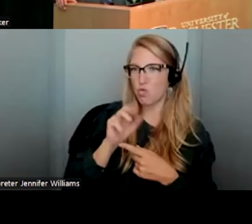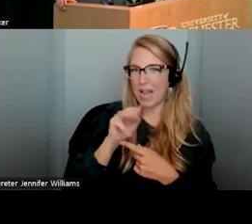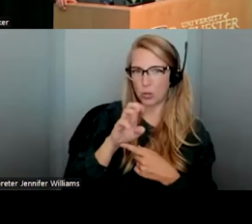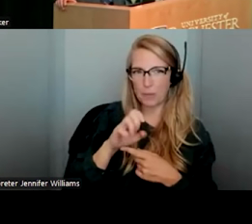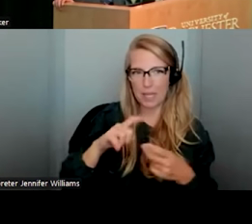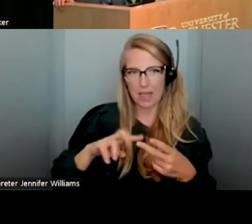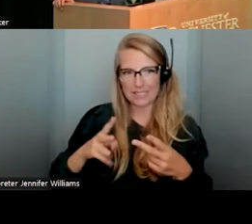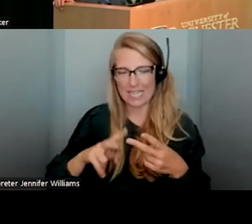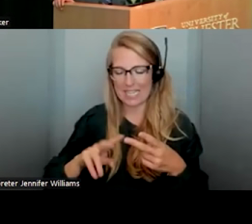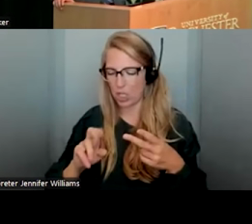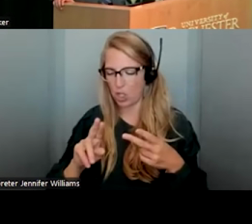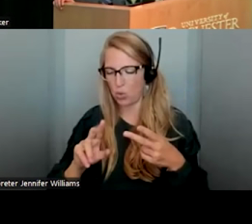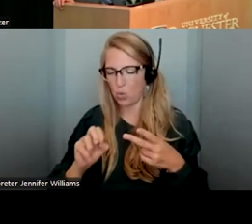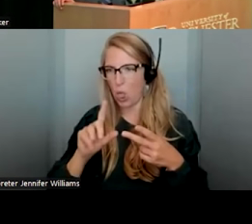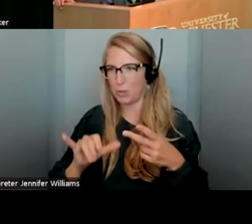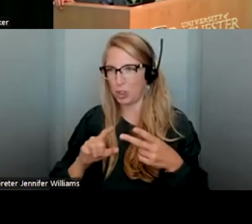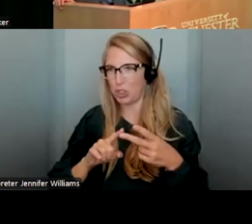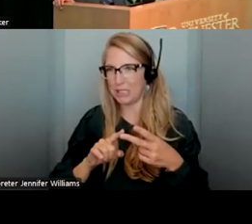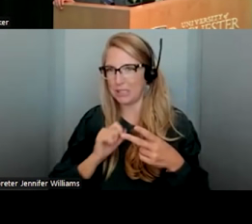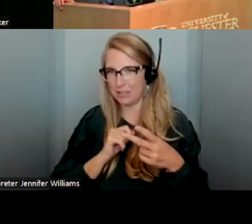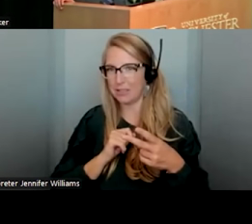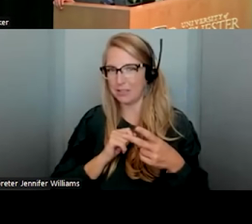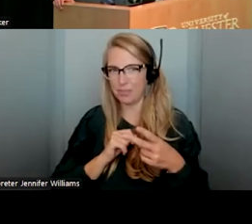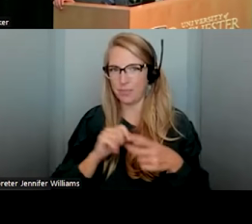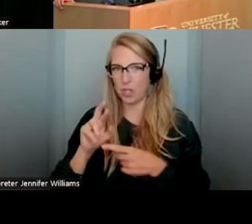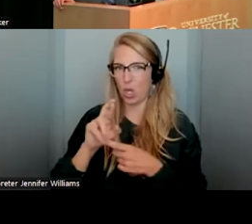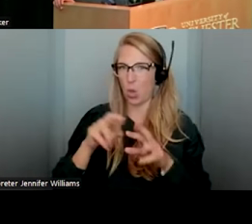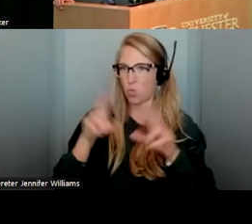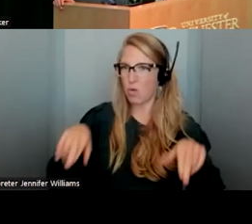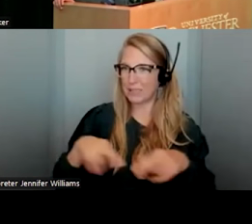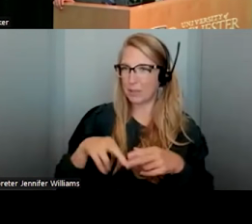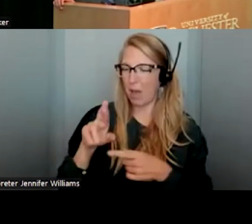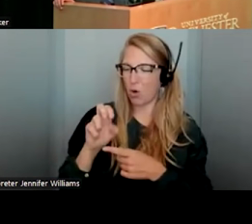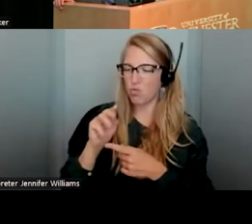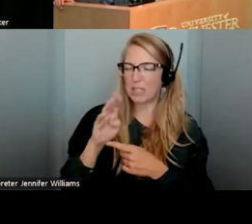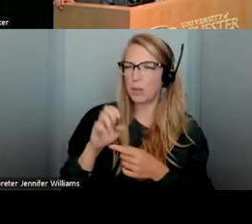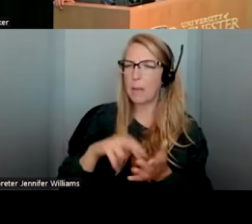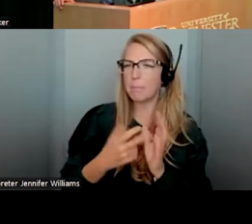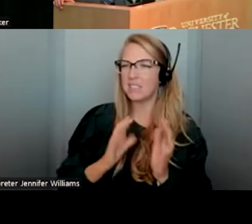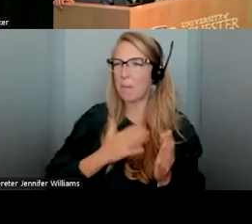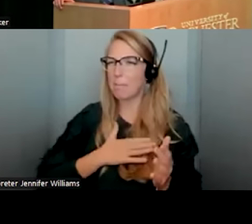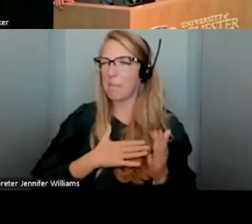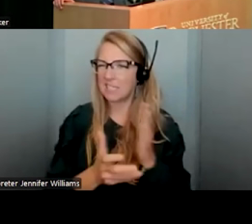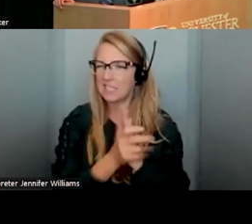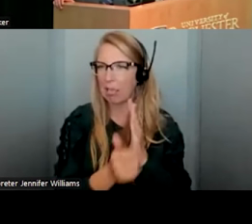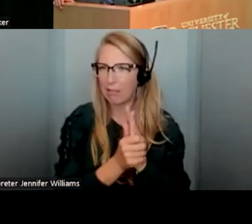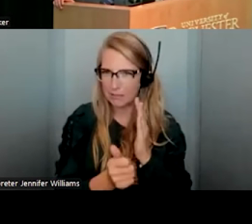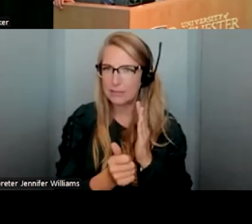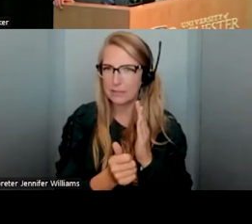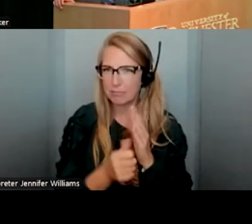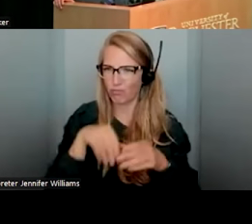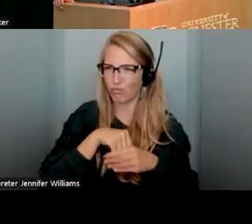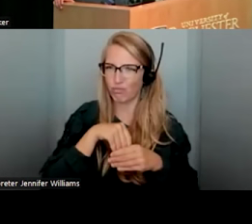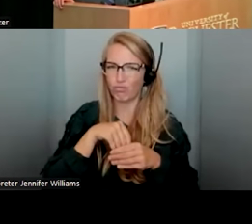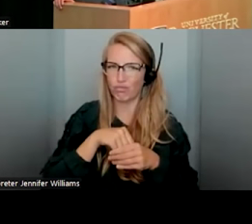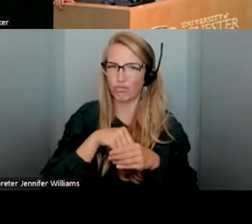virtues. And that's probably why I remembered this. The resume virtues are skills you bring to the marketplace. The eulogy virtues are the